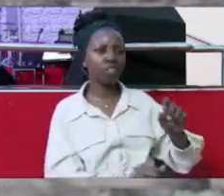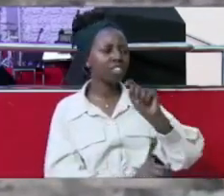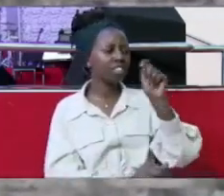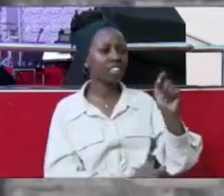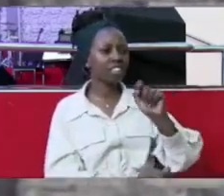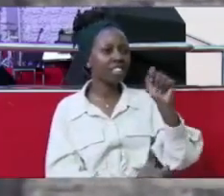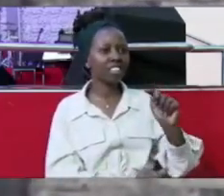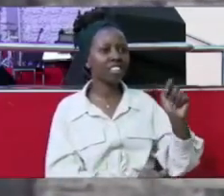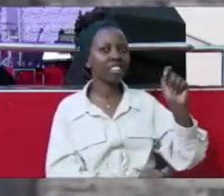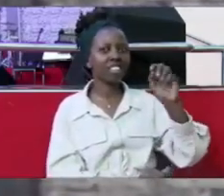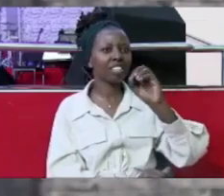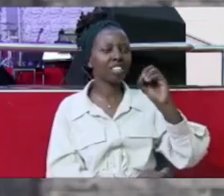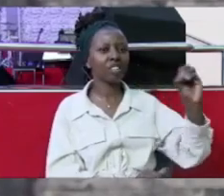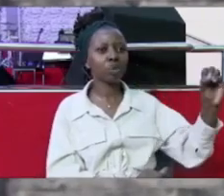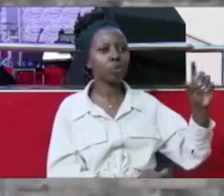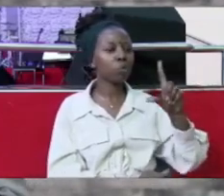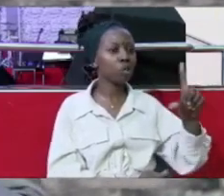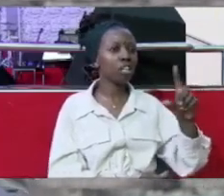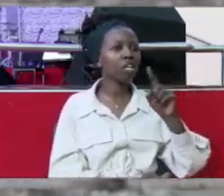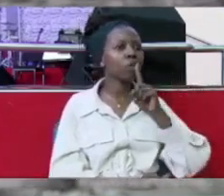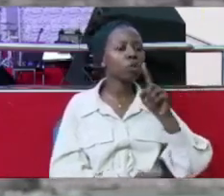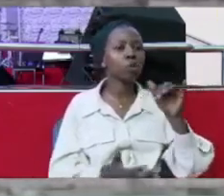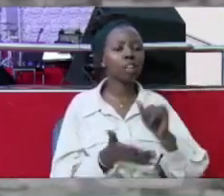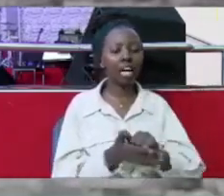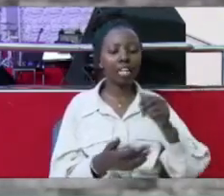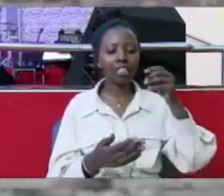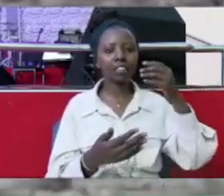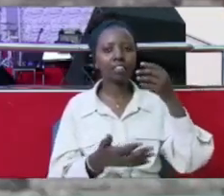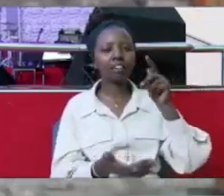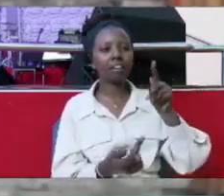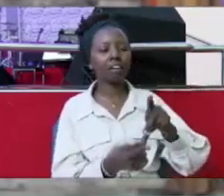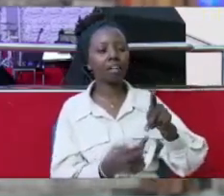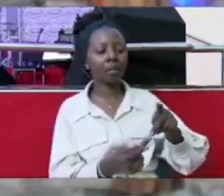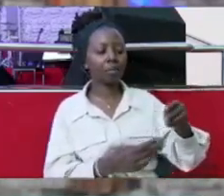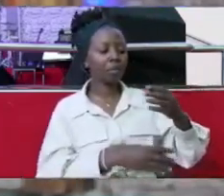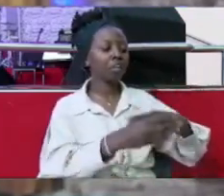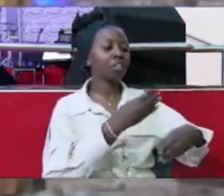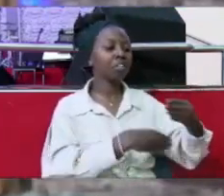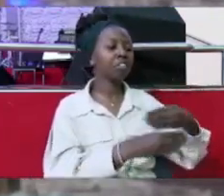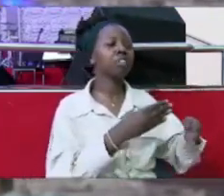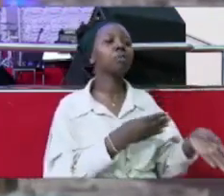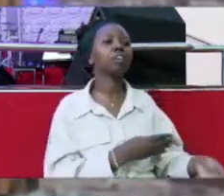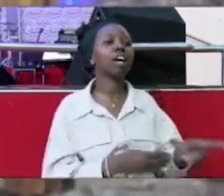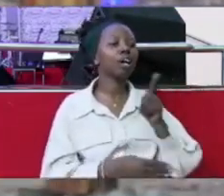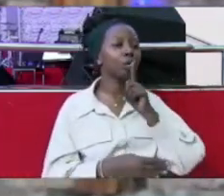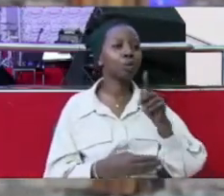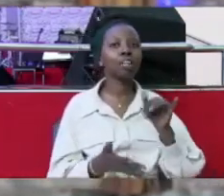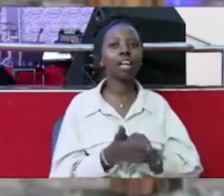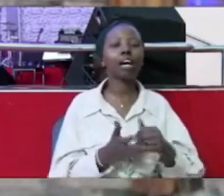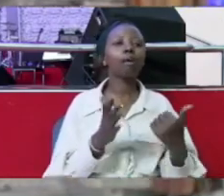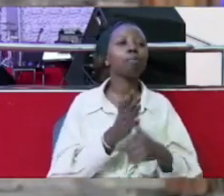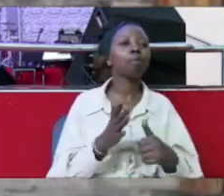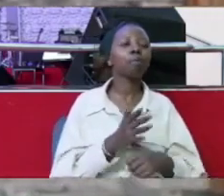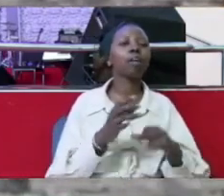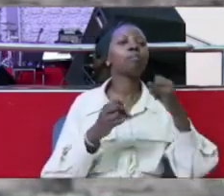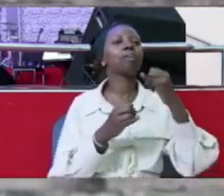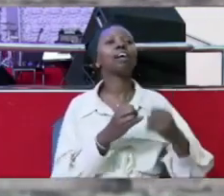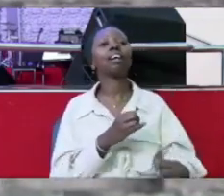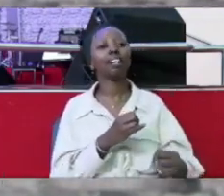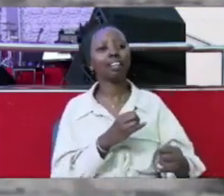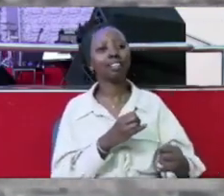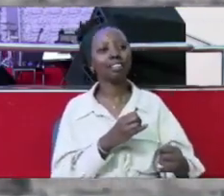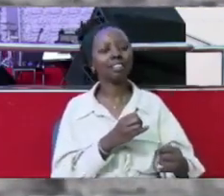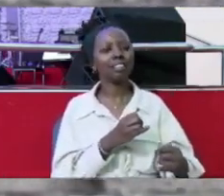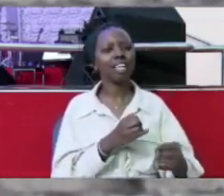So that now they will be putting the tissue there. Ili waweze kuwekelea ile karatasi ya choo pale. And the problem was eliminated. Na mzozo wao ukaisha.